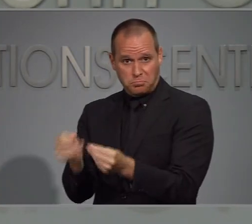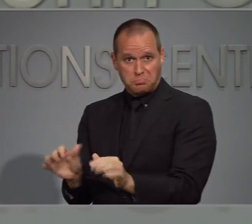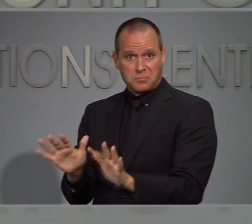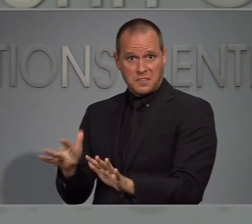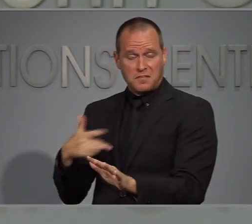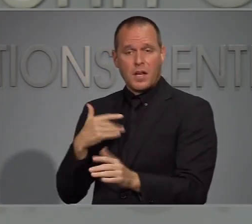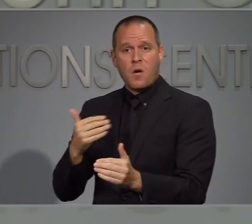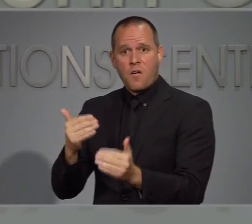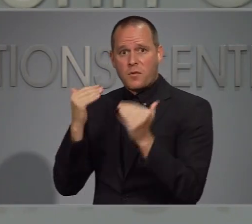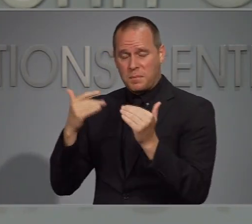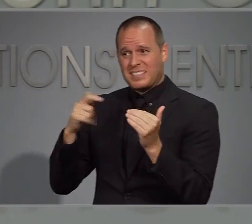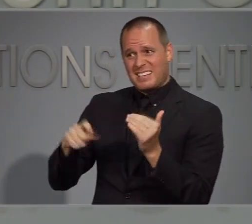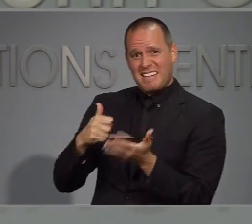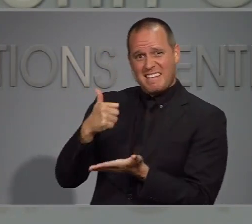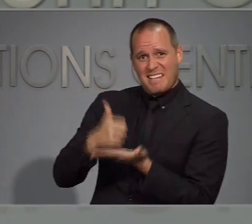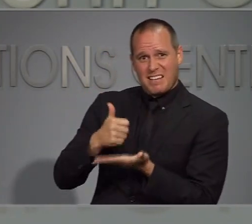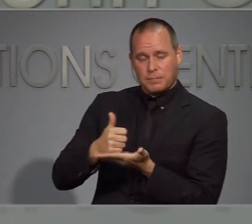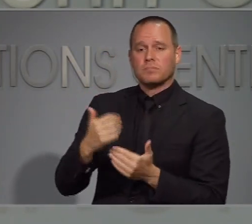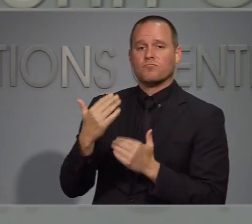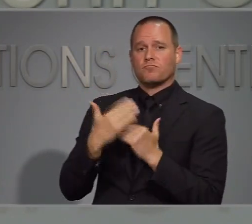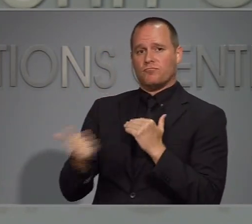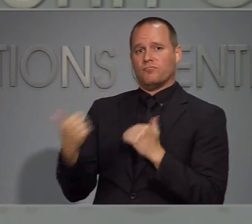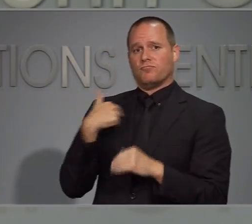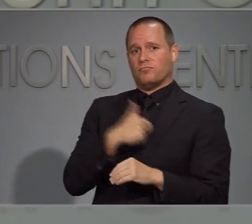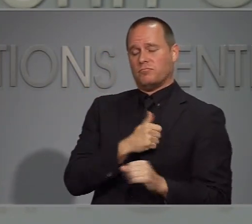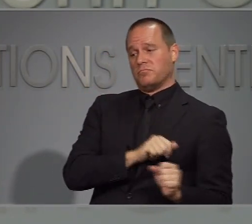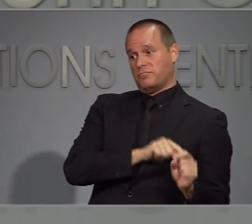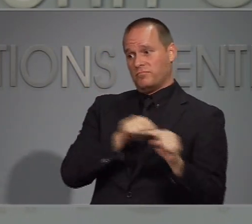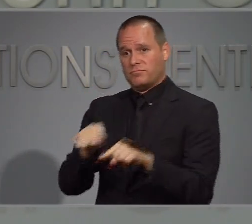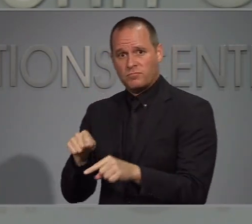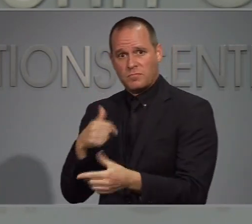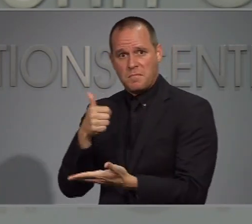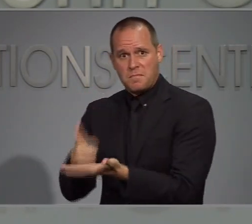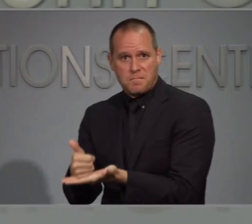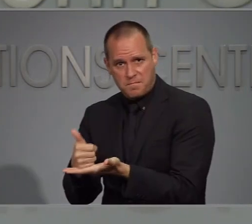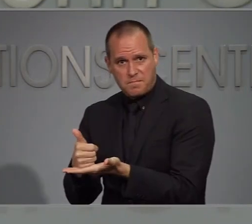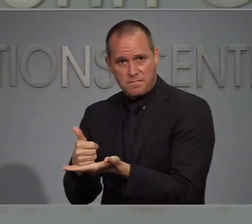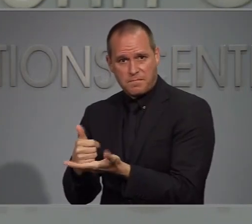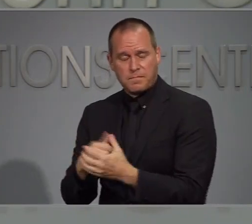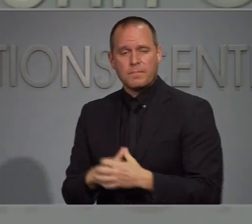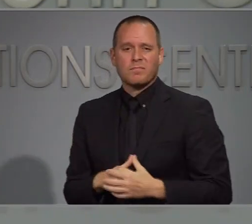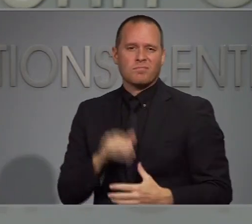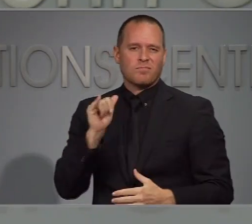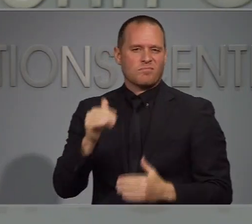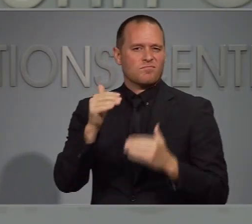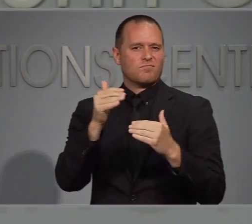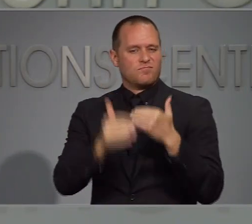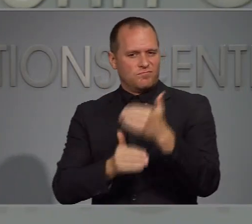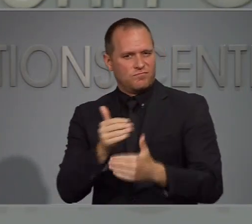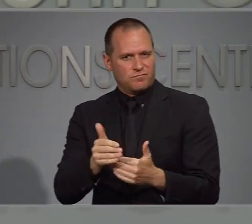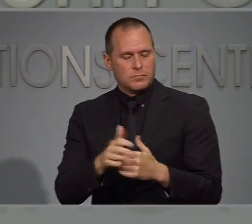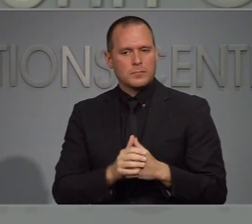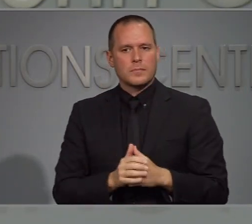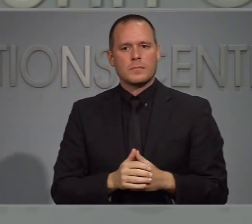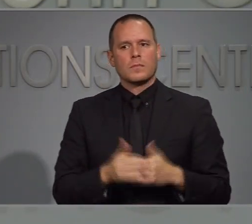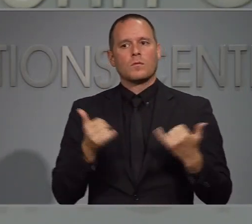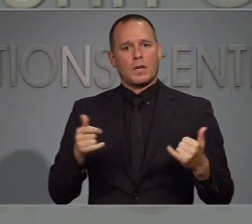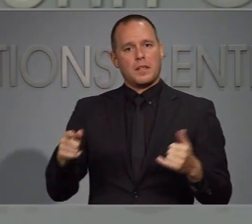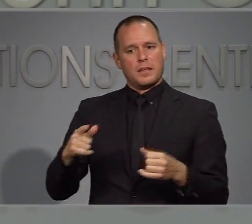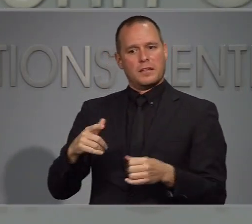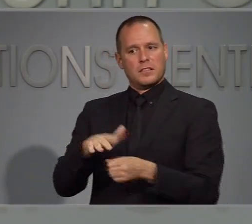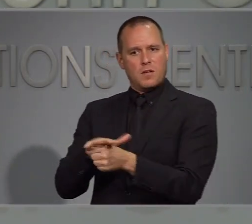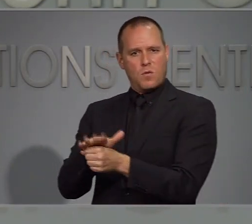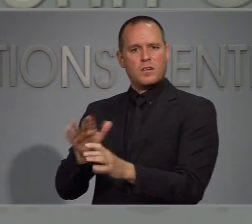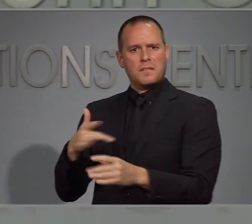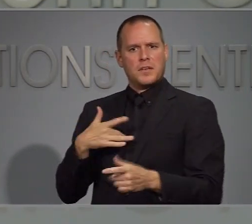level. When they need some assistance, they reach back up to the state, and then we step in. So right now, they're holding it pretty well on their